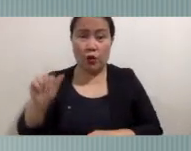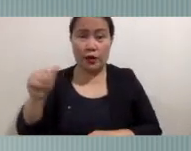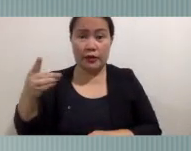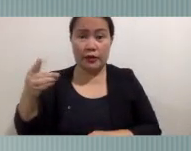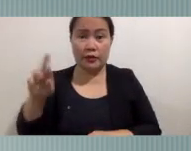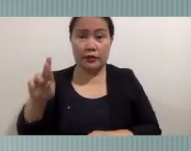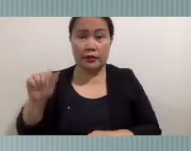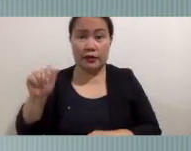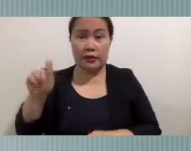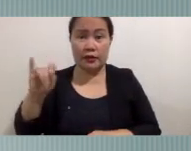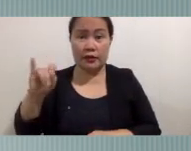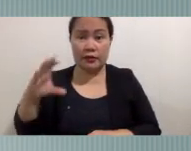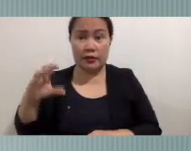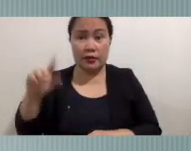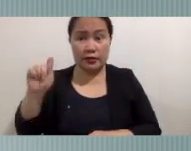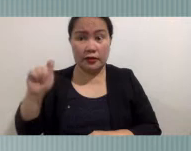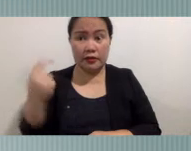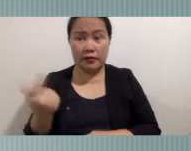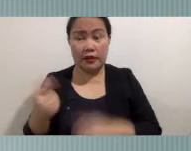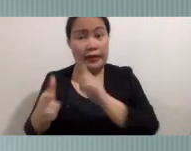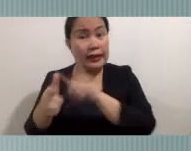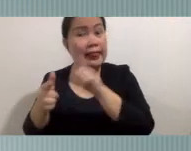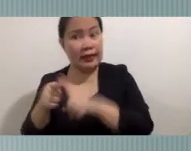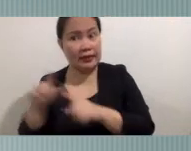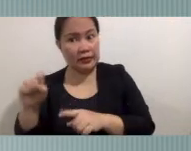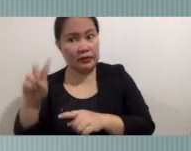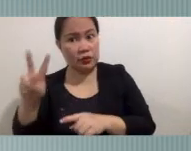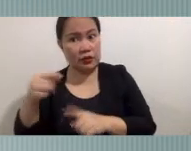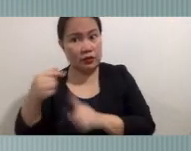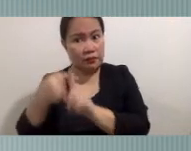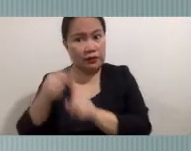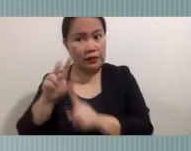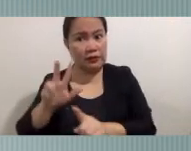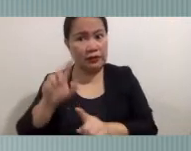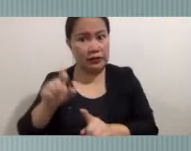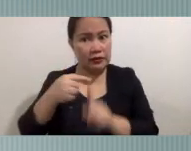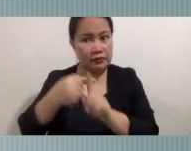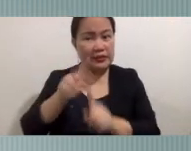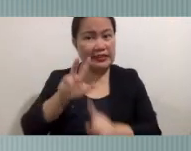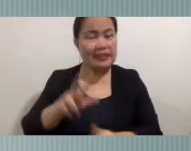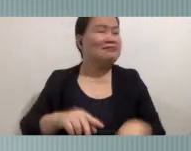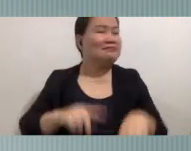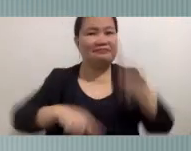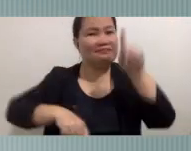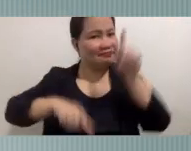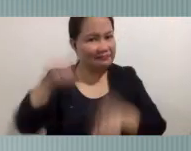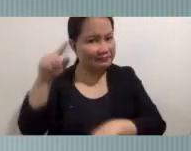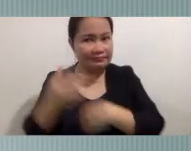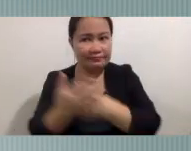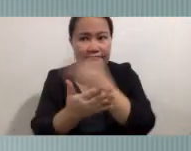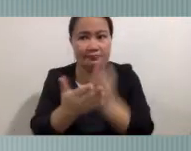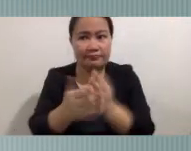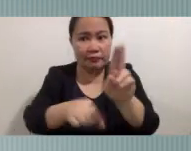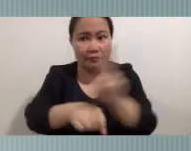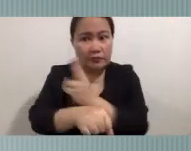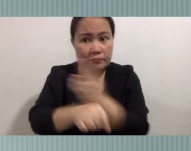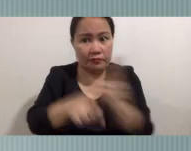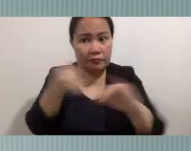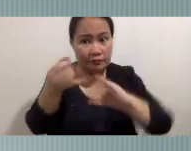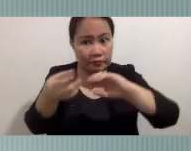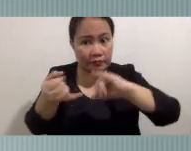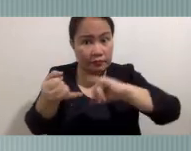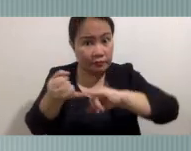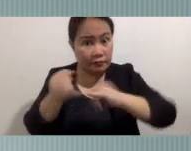So, then, x squared plus 3x plus 3 cannot be factored using